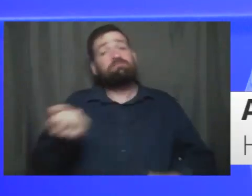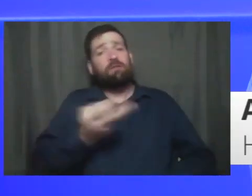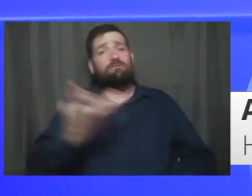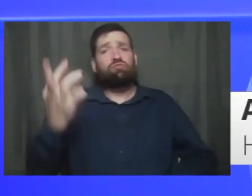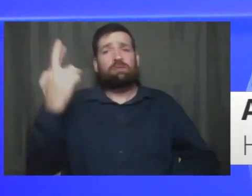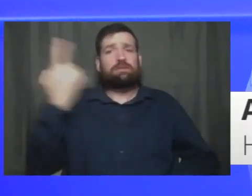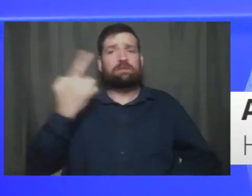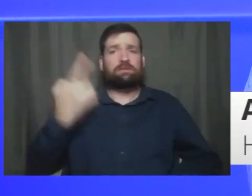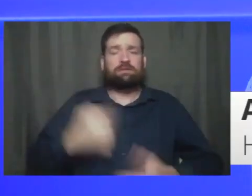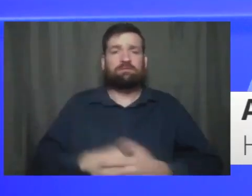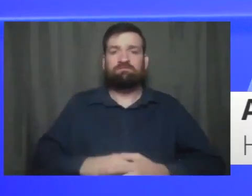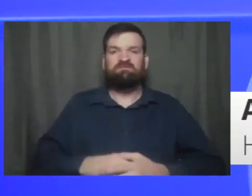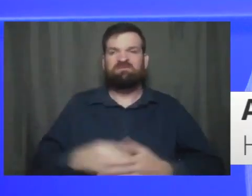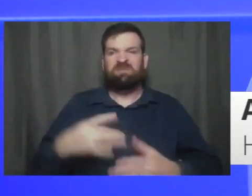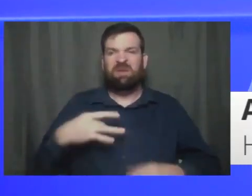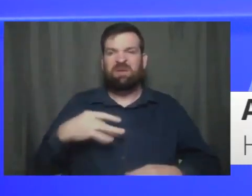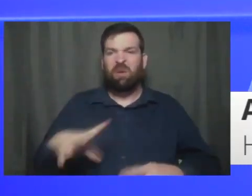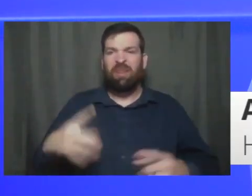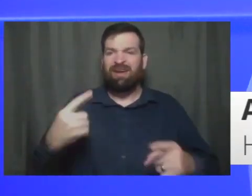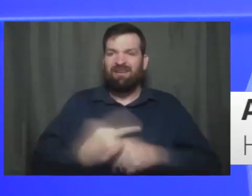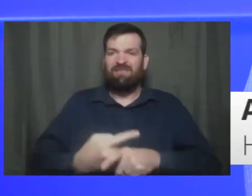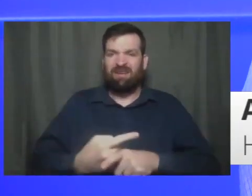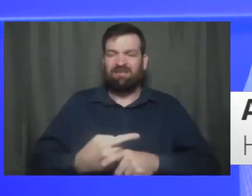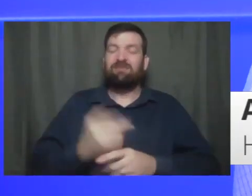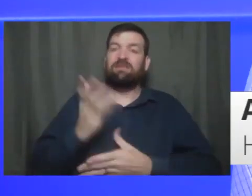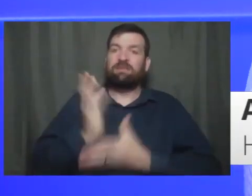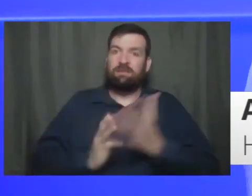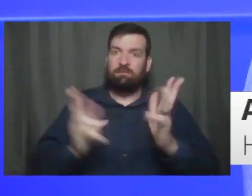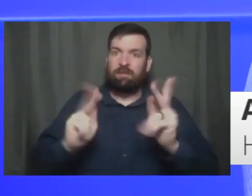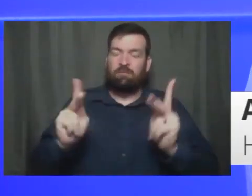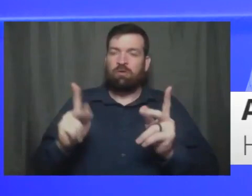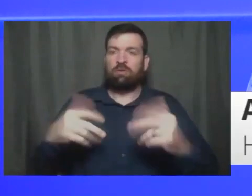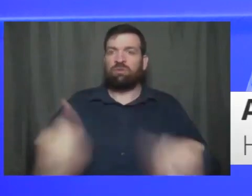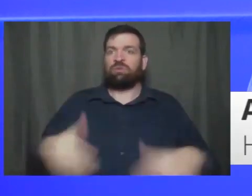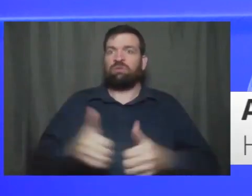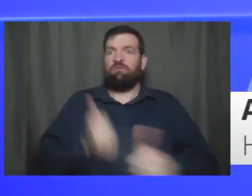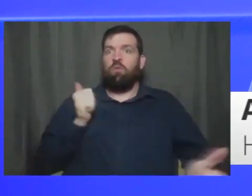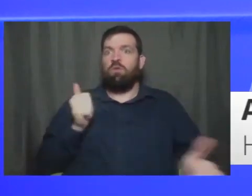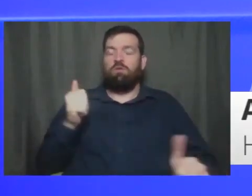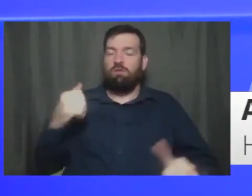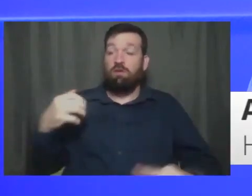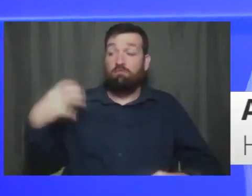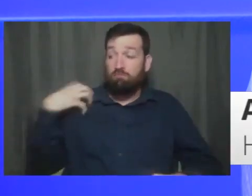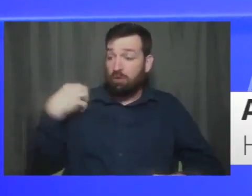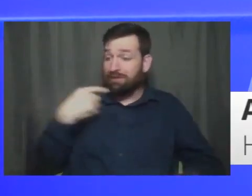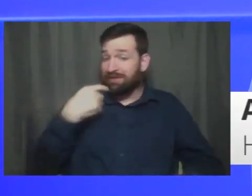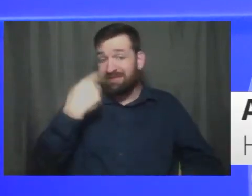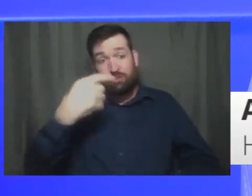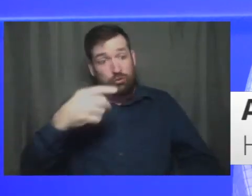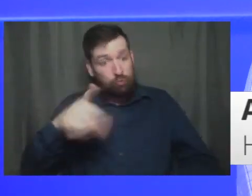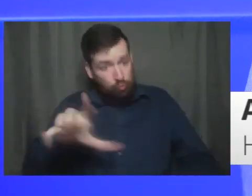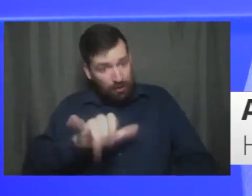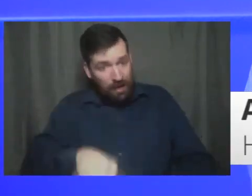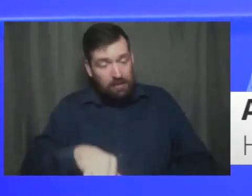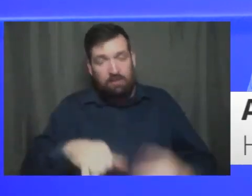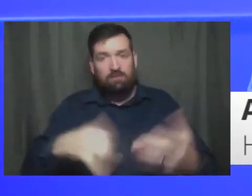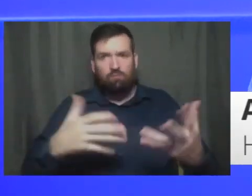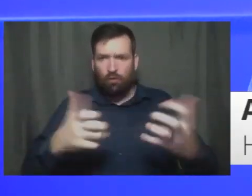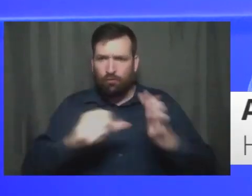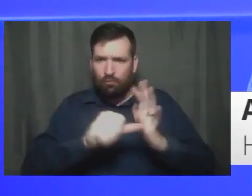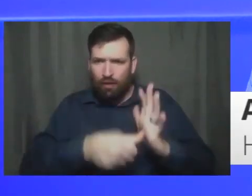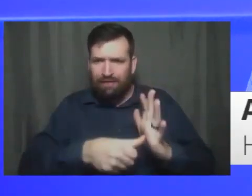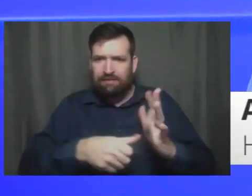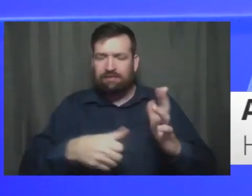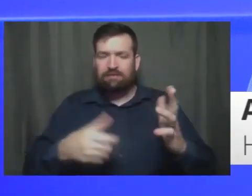don't like conflict, so some people are very, very conflict avoidant. So if a boss says to do something, we want to keep our job, we want to impress, we want to do well and be thought